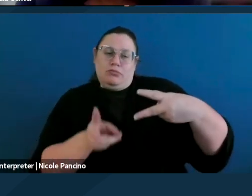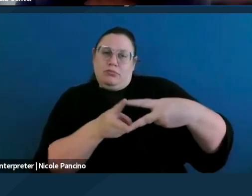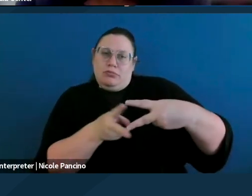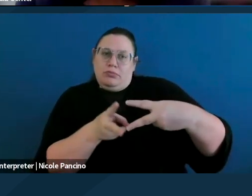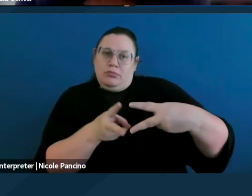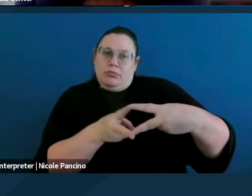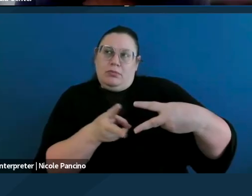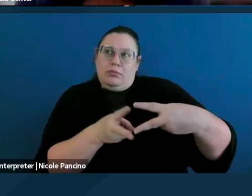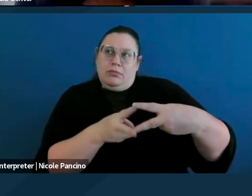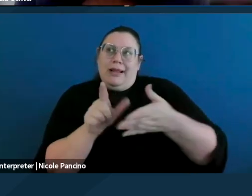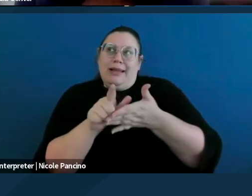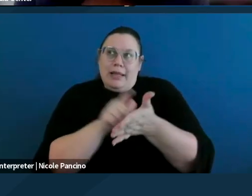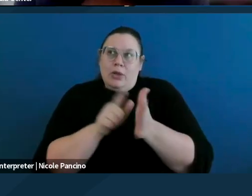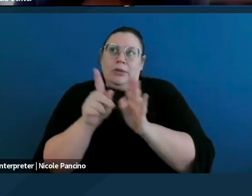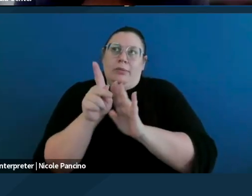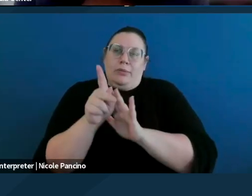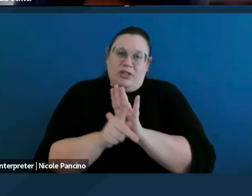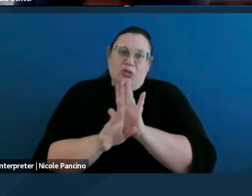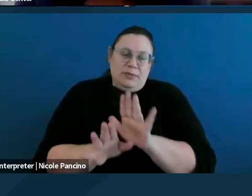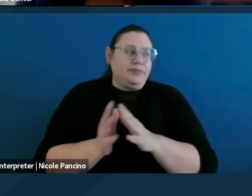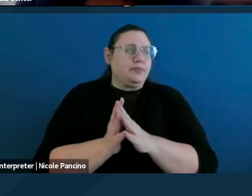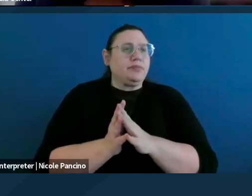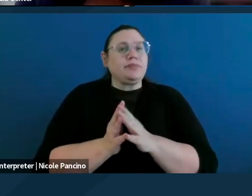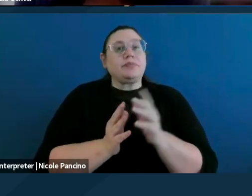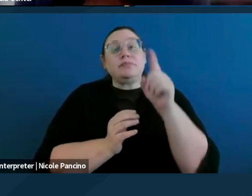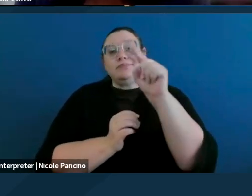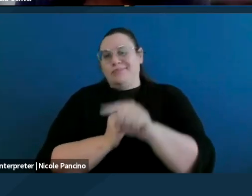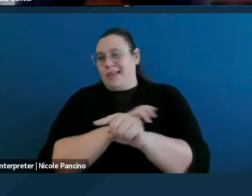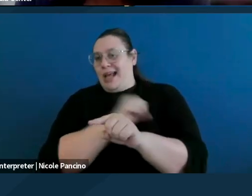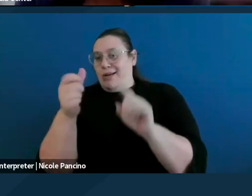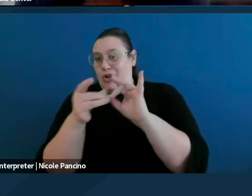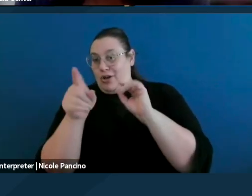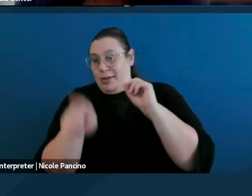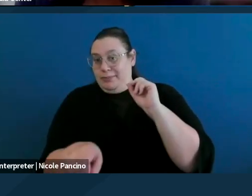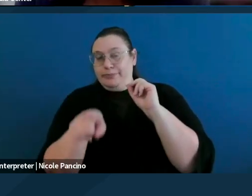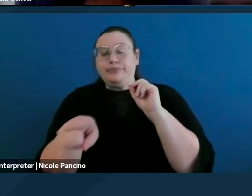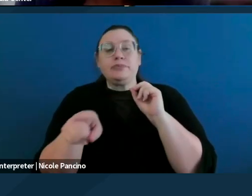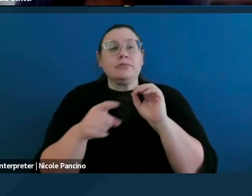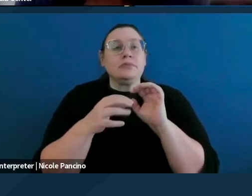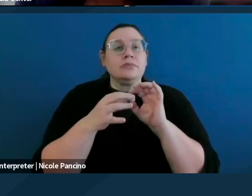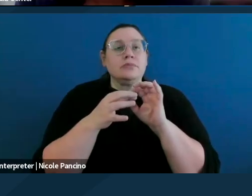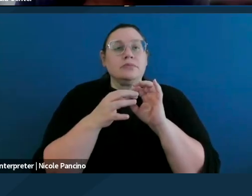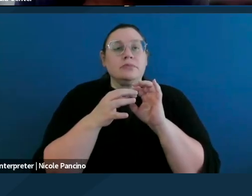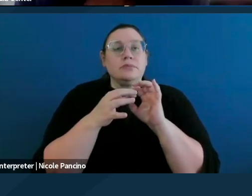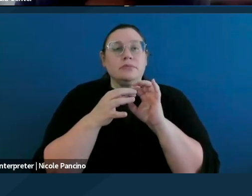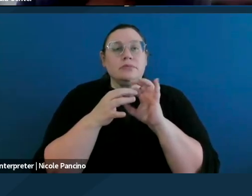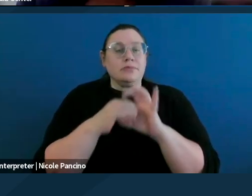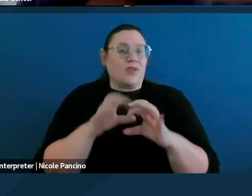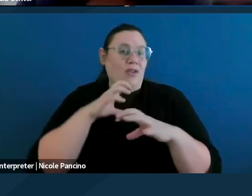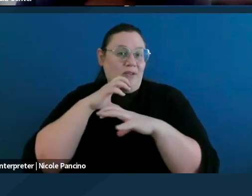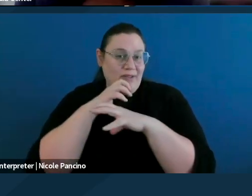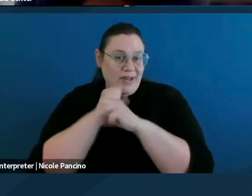um, legal principles. There's another comment about the